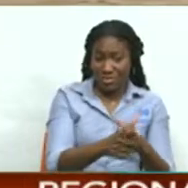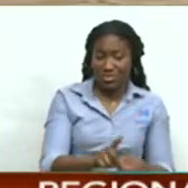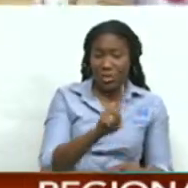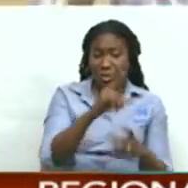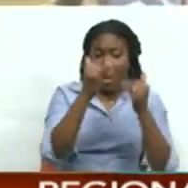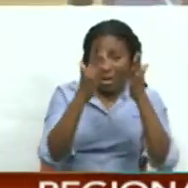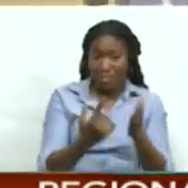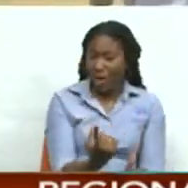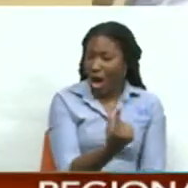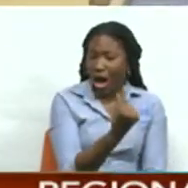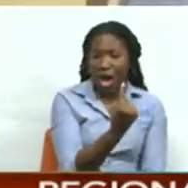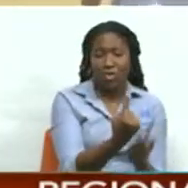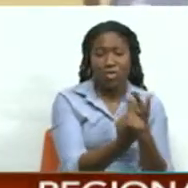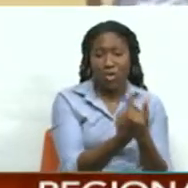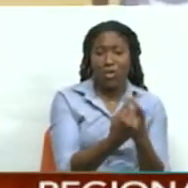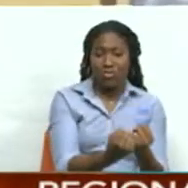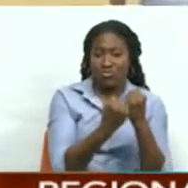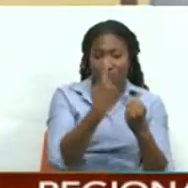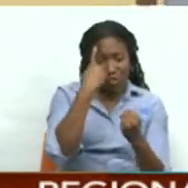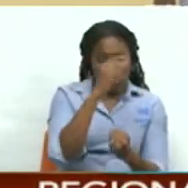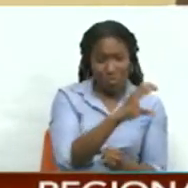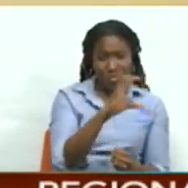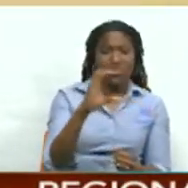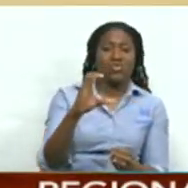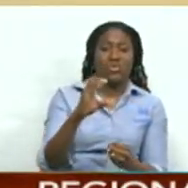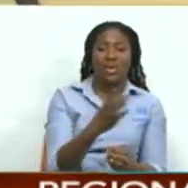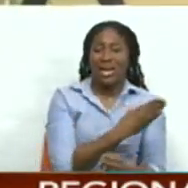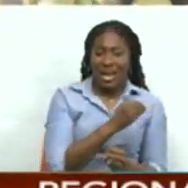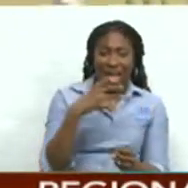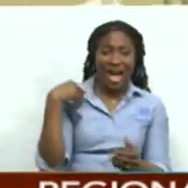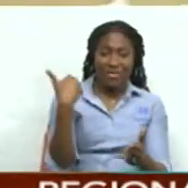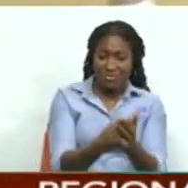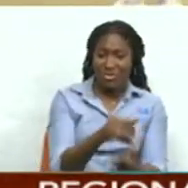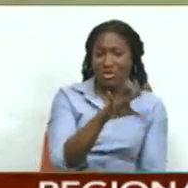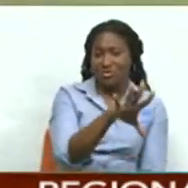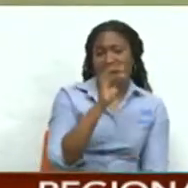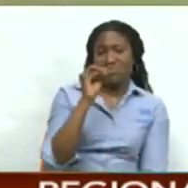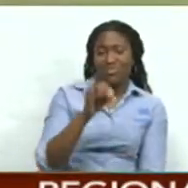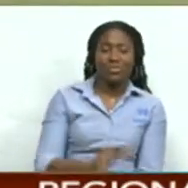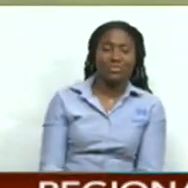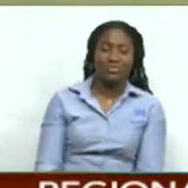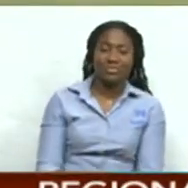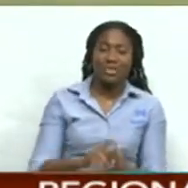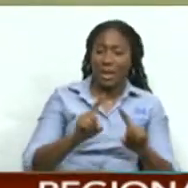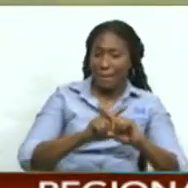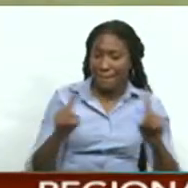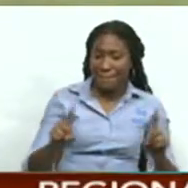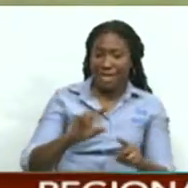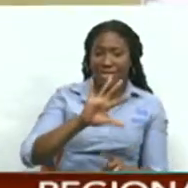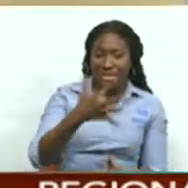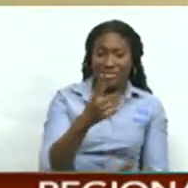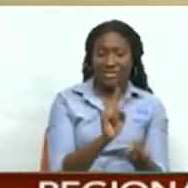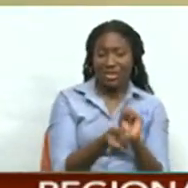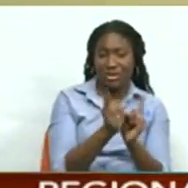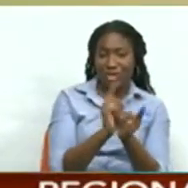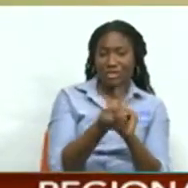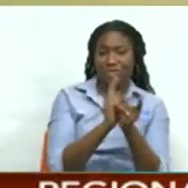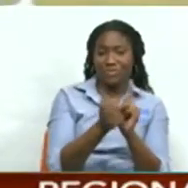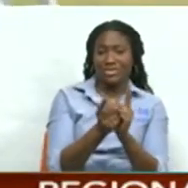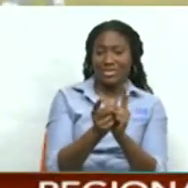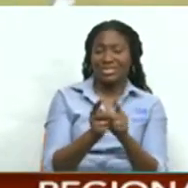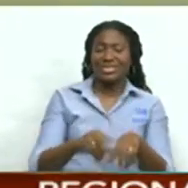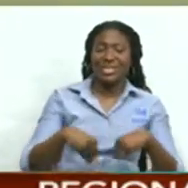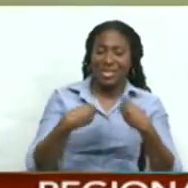to stand up, and a seventh first-class 50 was his reward. But a fifth wicket in the innings for Phillip gave him figures of 5